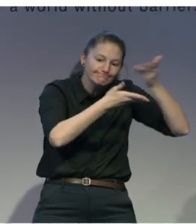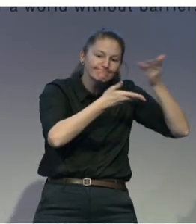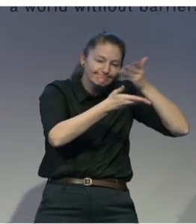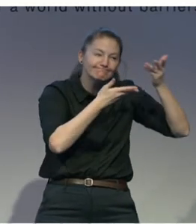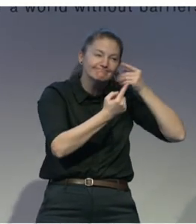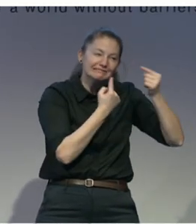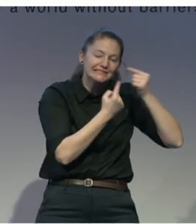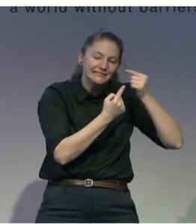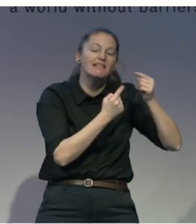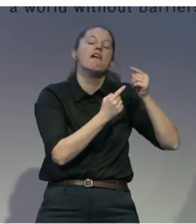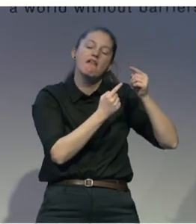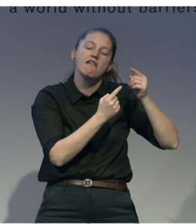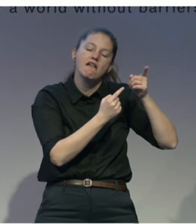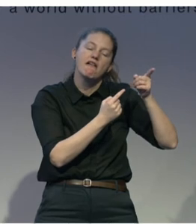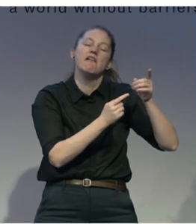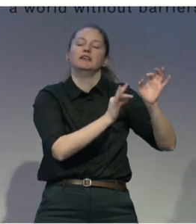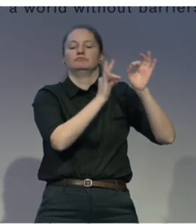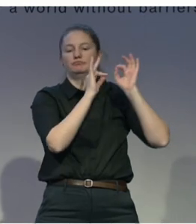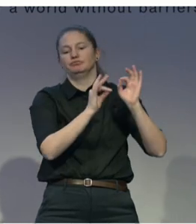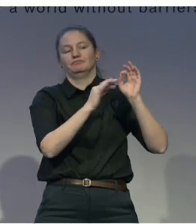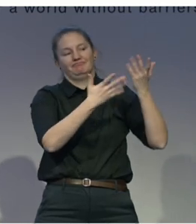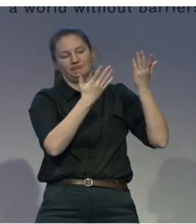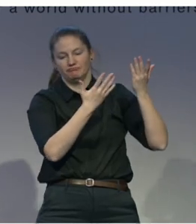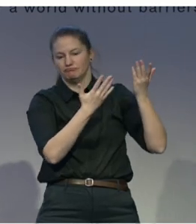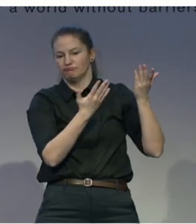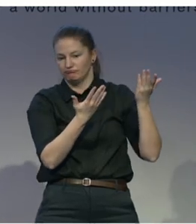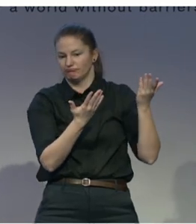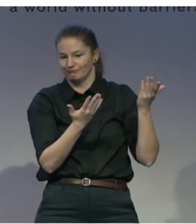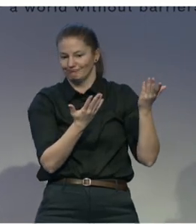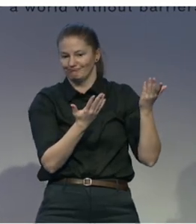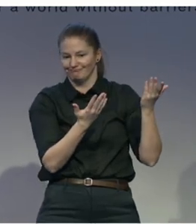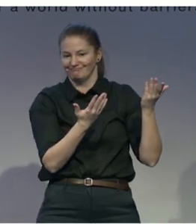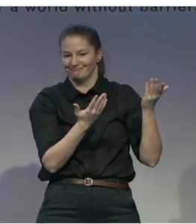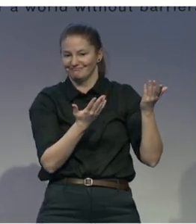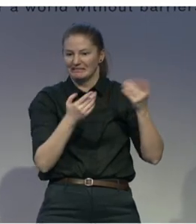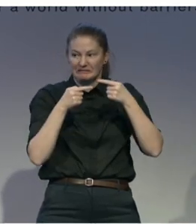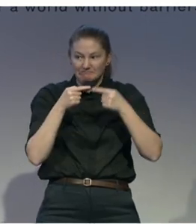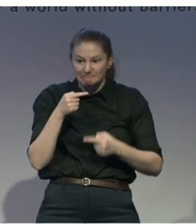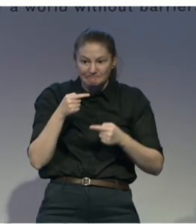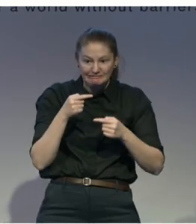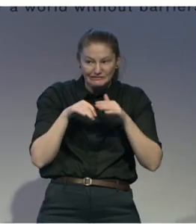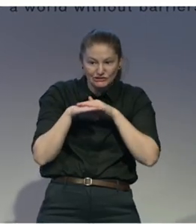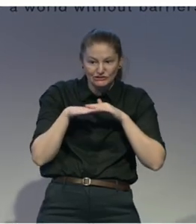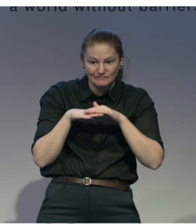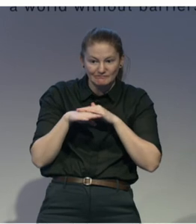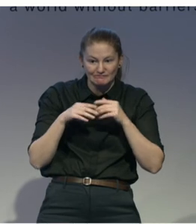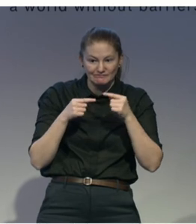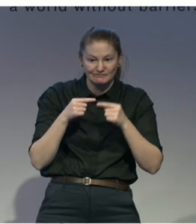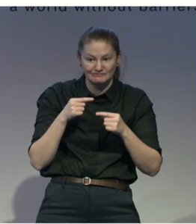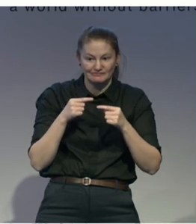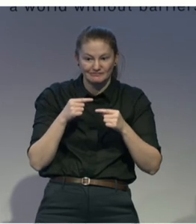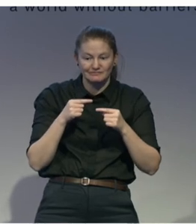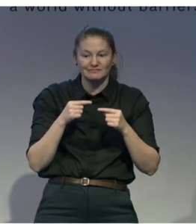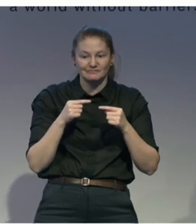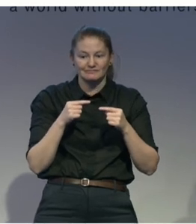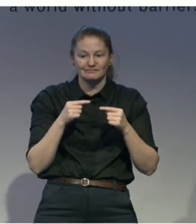neither parents nor professionals could fully transmit the needs of people with disability. Something